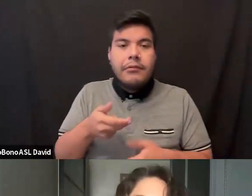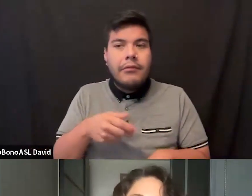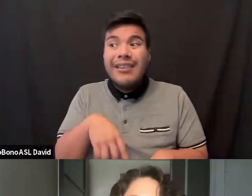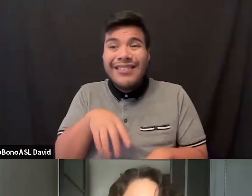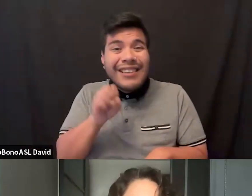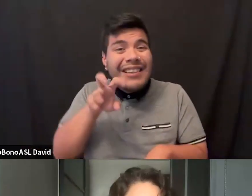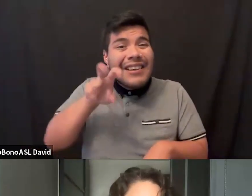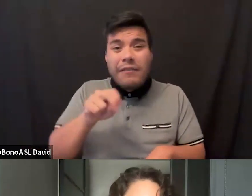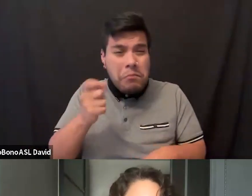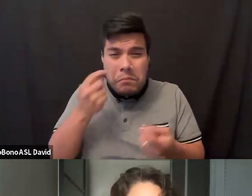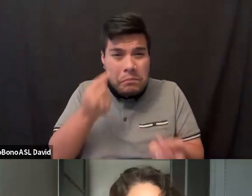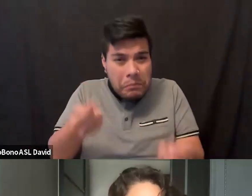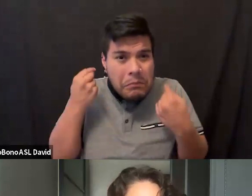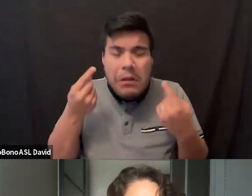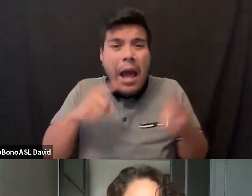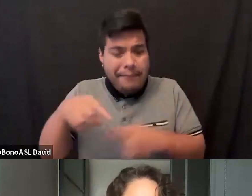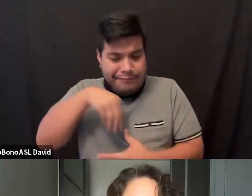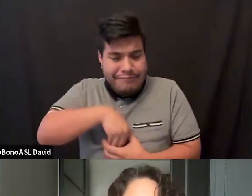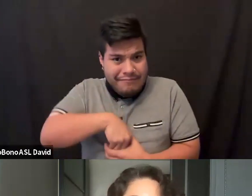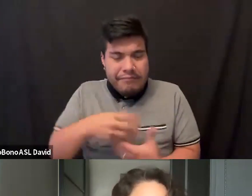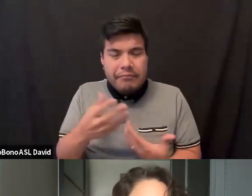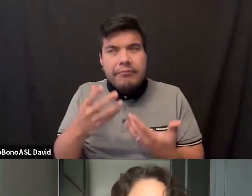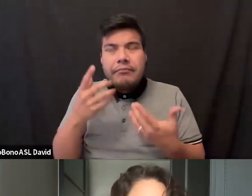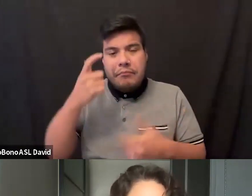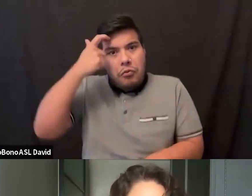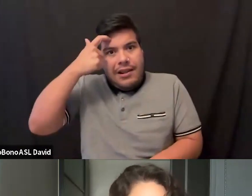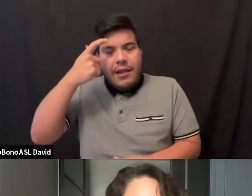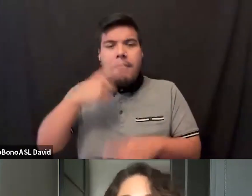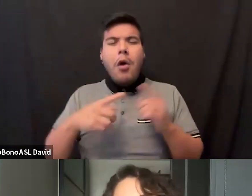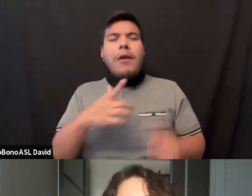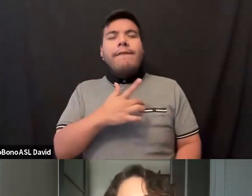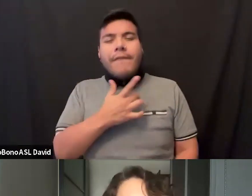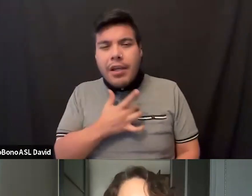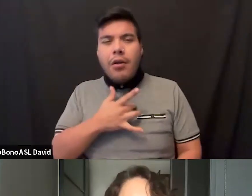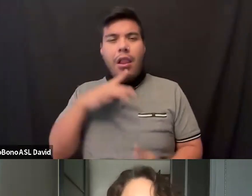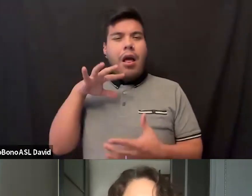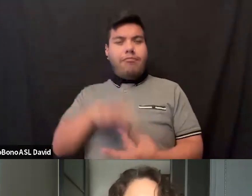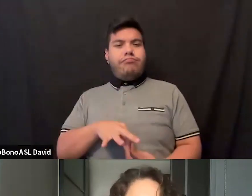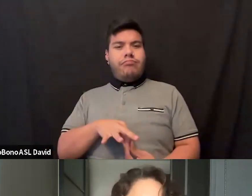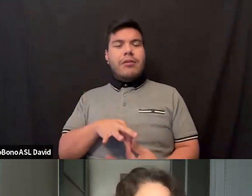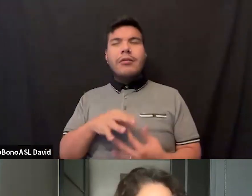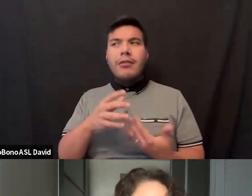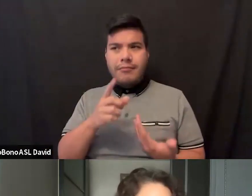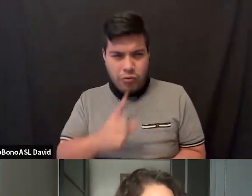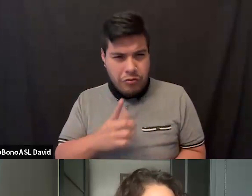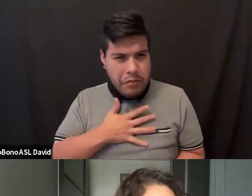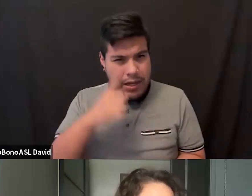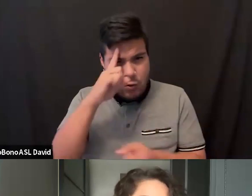understand what is going on inside rationally, we know what is happening. So I'm pretty sure that my dream was trying